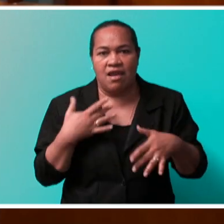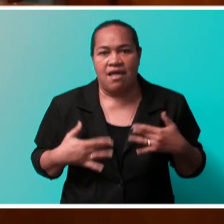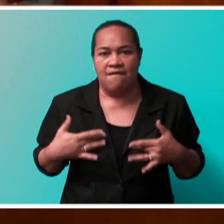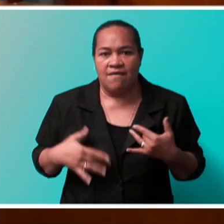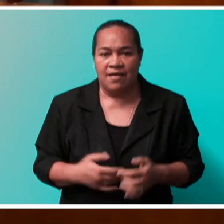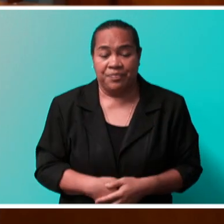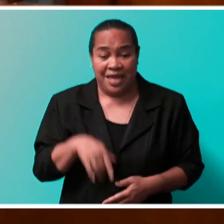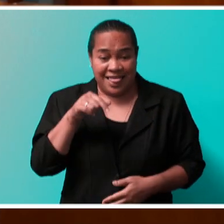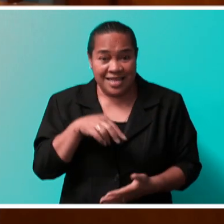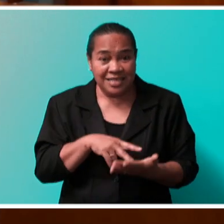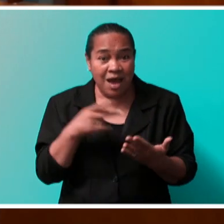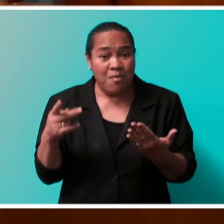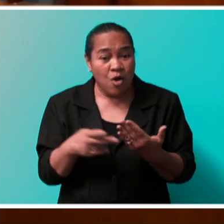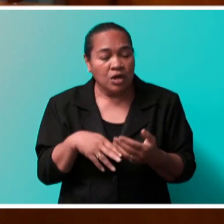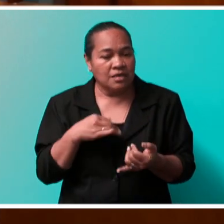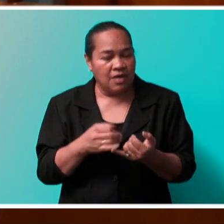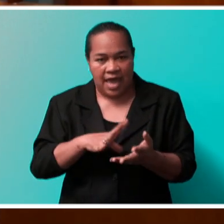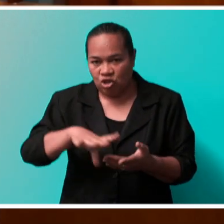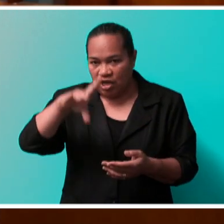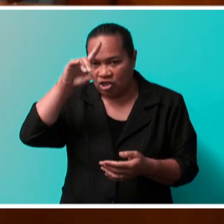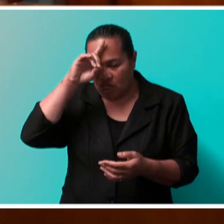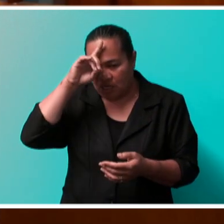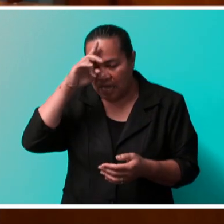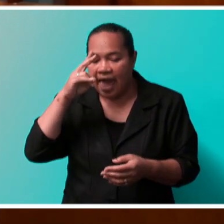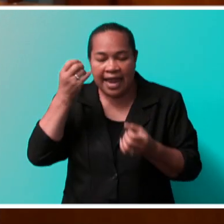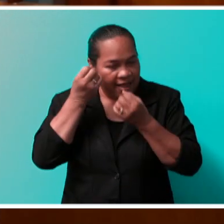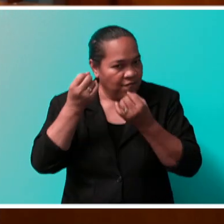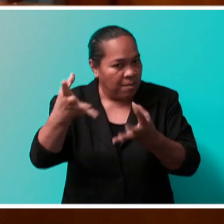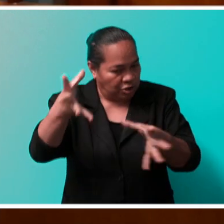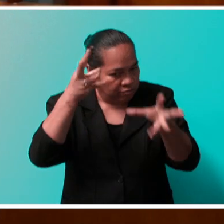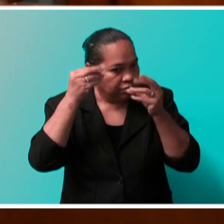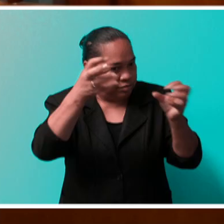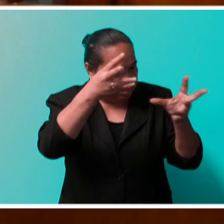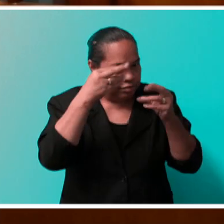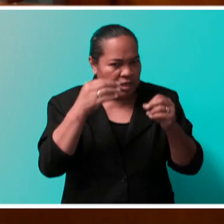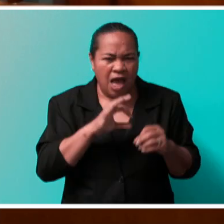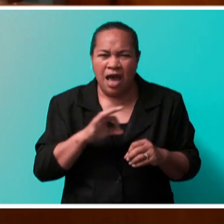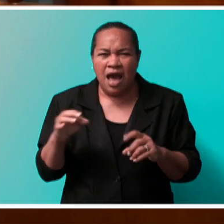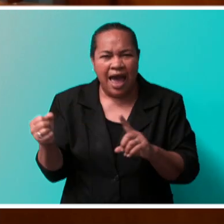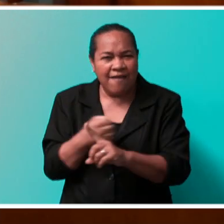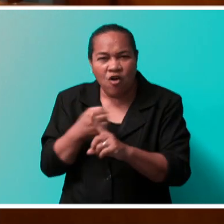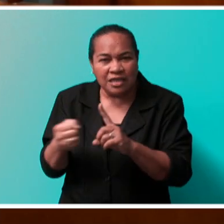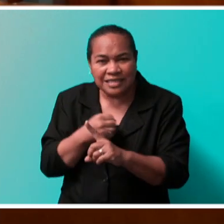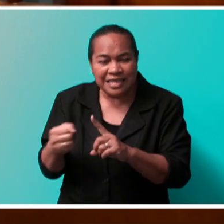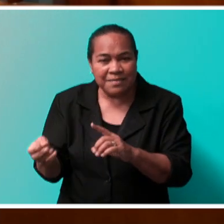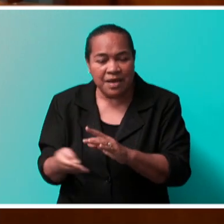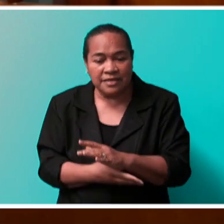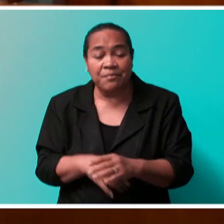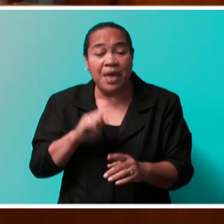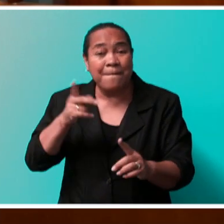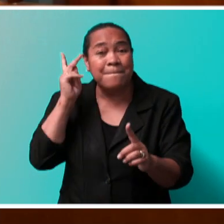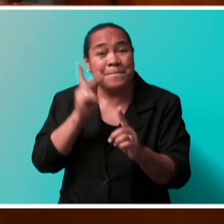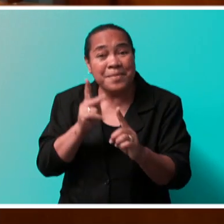This program is educational and informational, not advocacy-based. Its purpose is